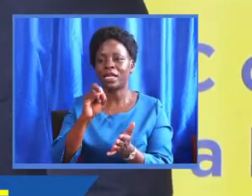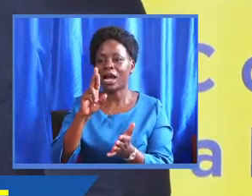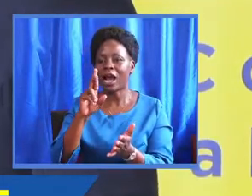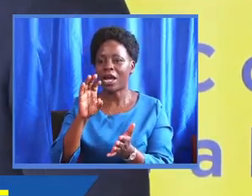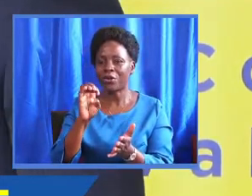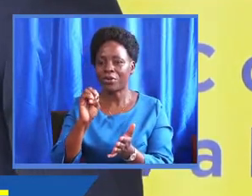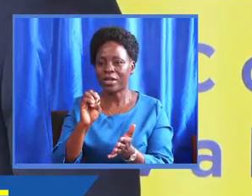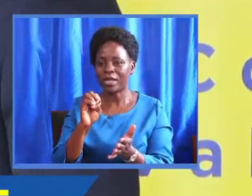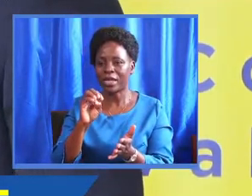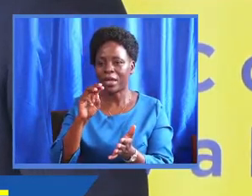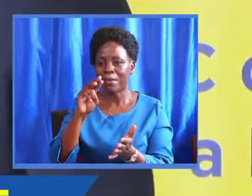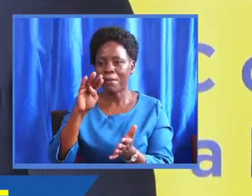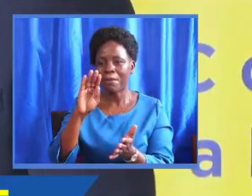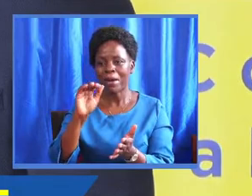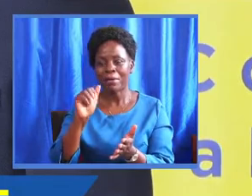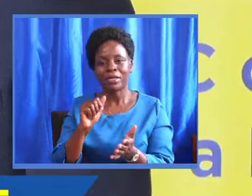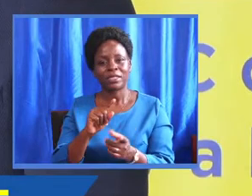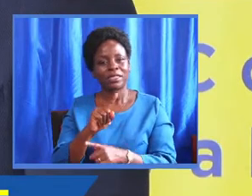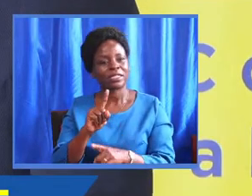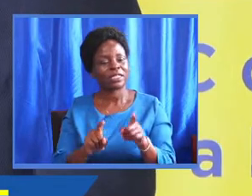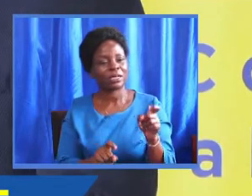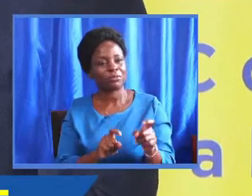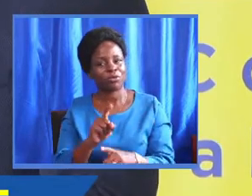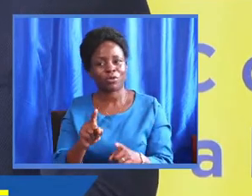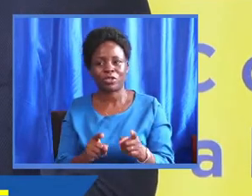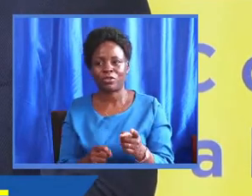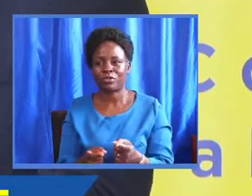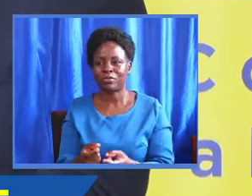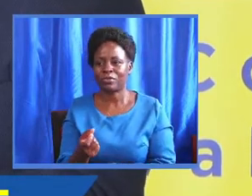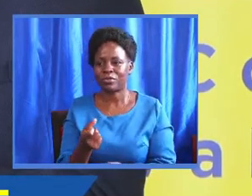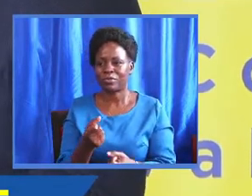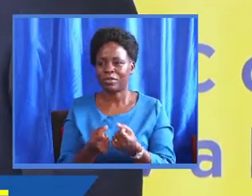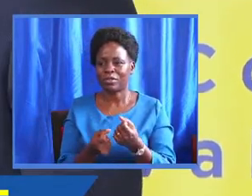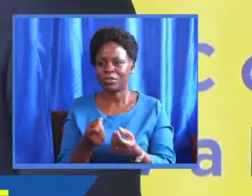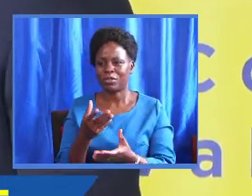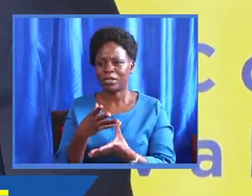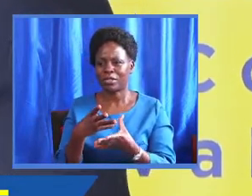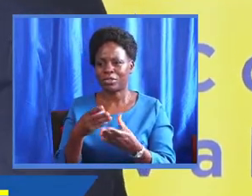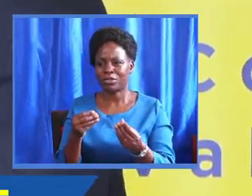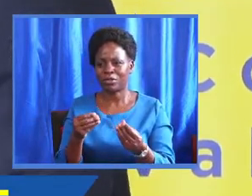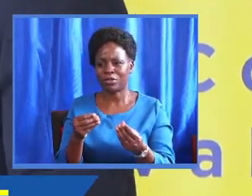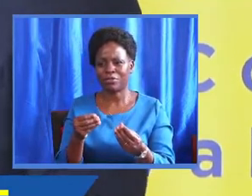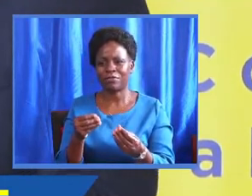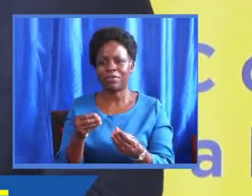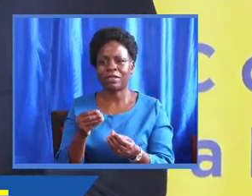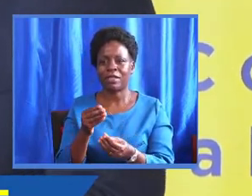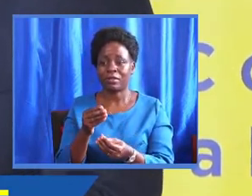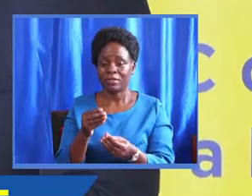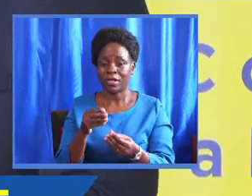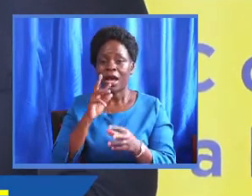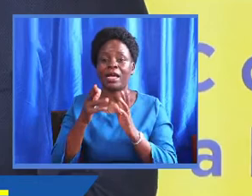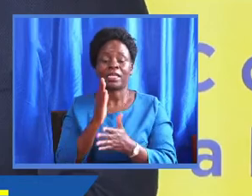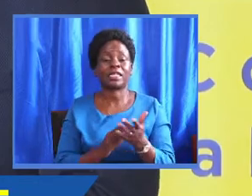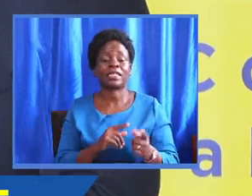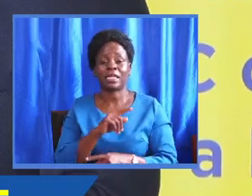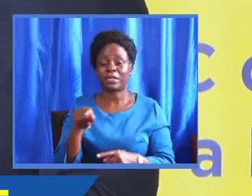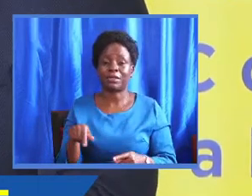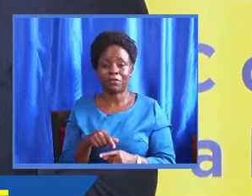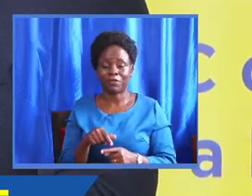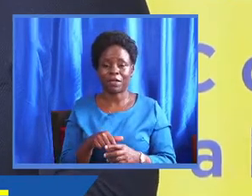that are coming in already. Maybe we can clear some of them and then we get back to our discussion